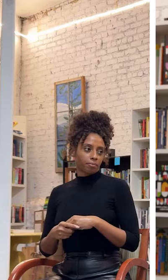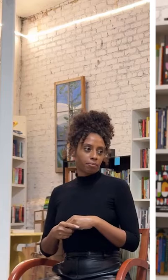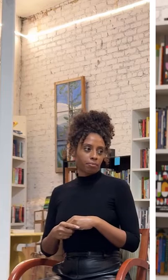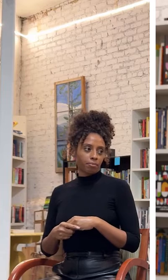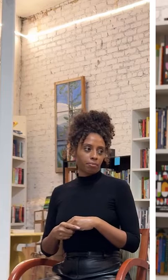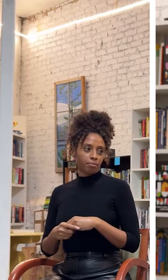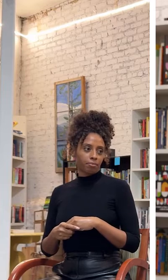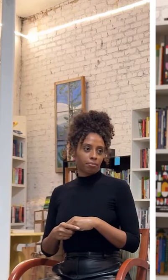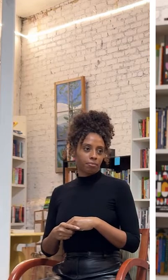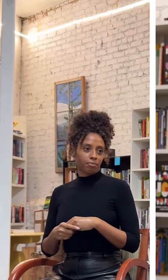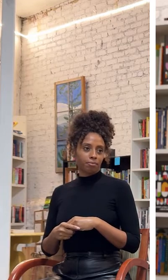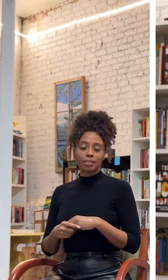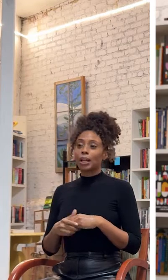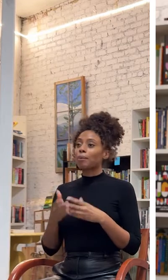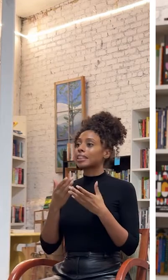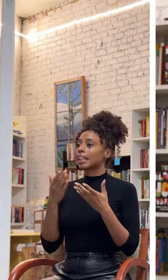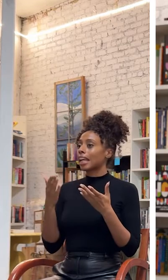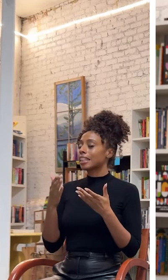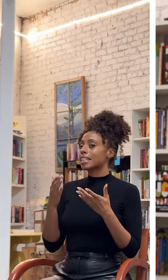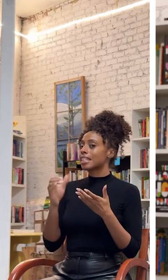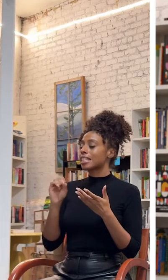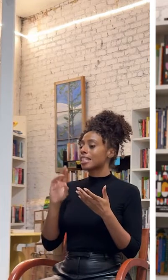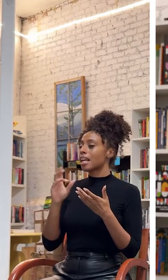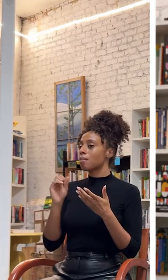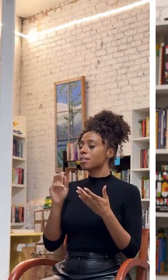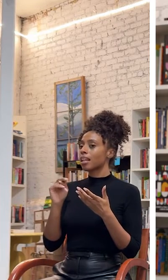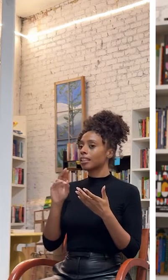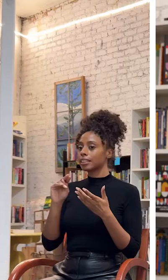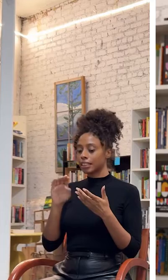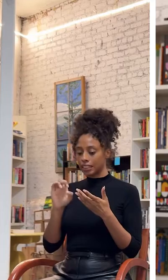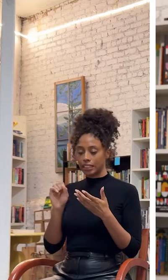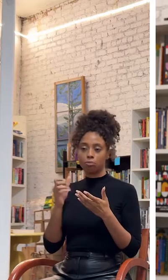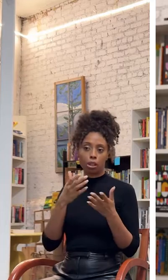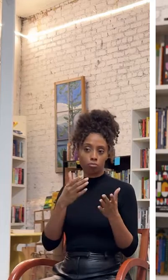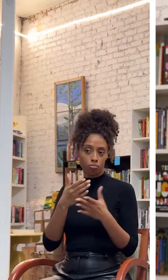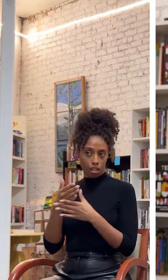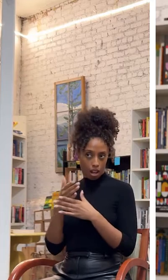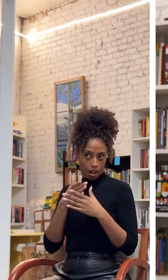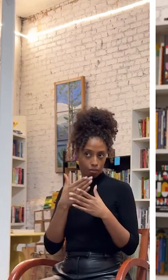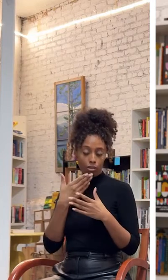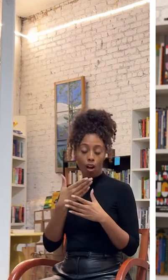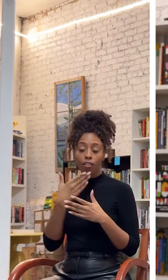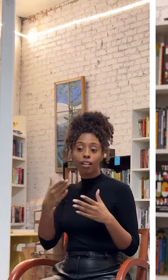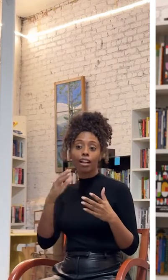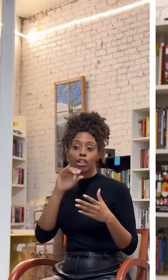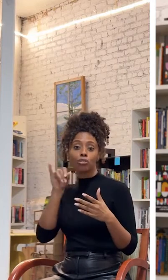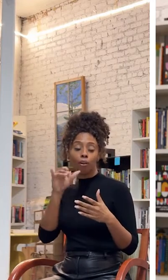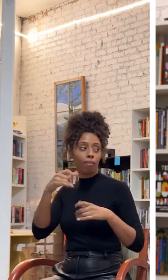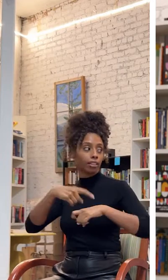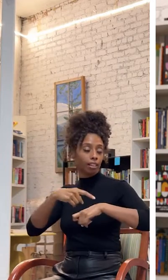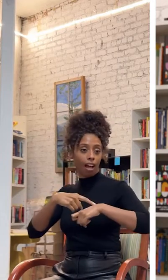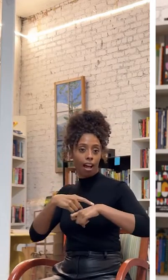it's little substances being shared, and it's all good, joyful moments.